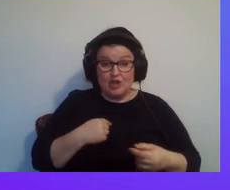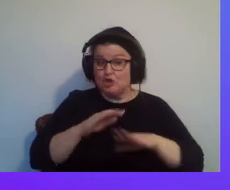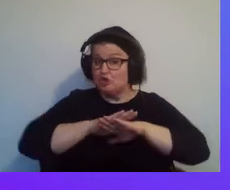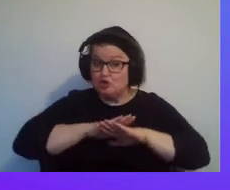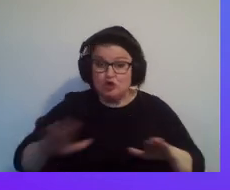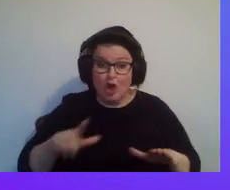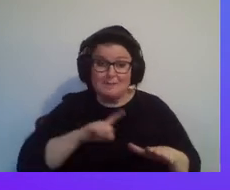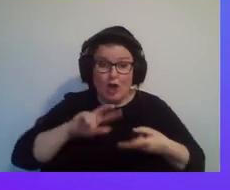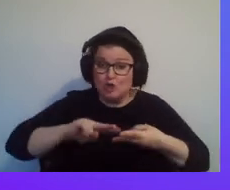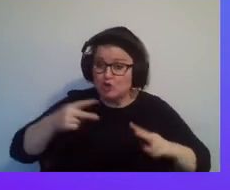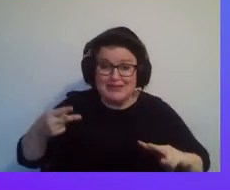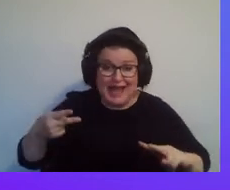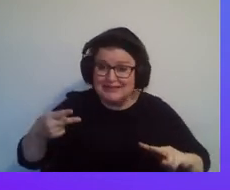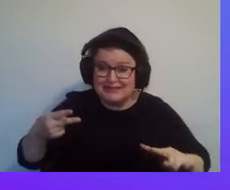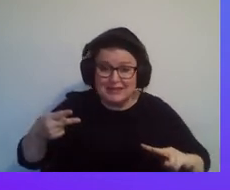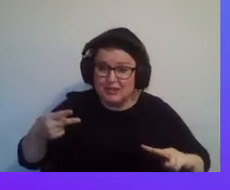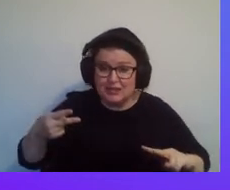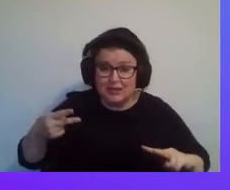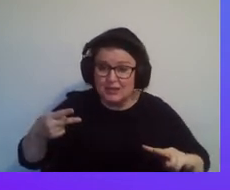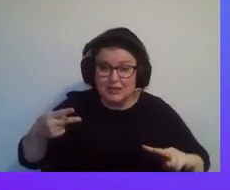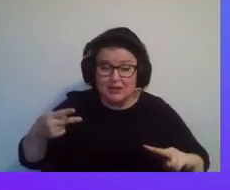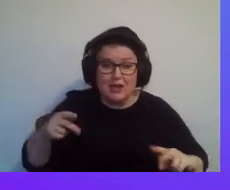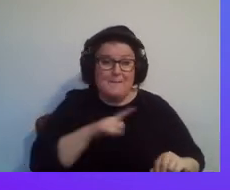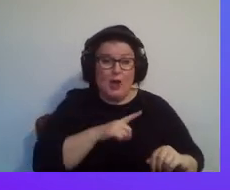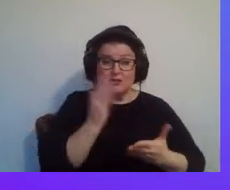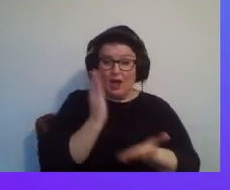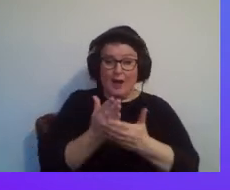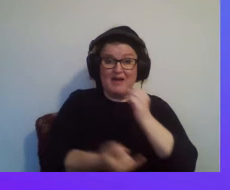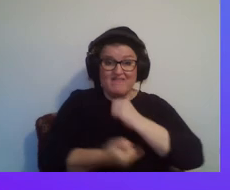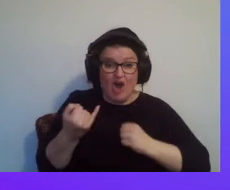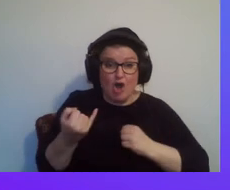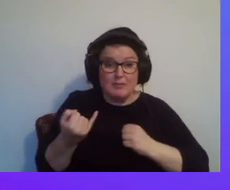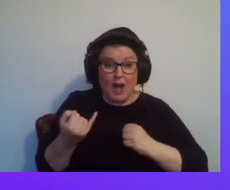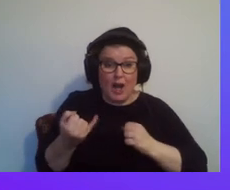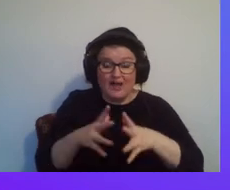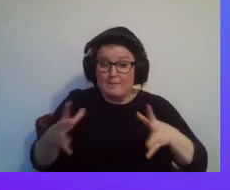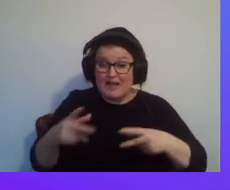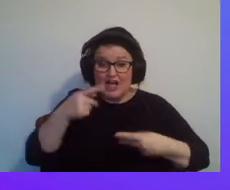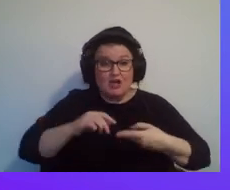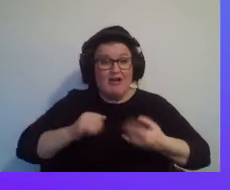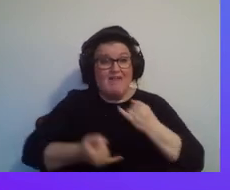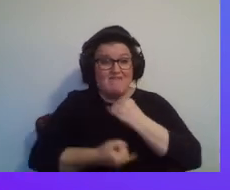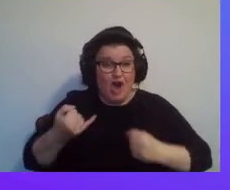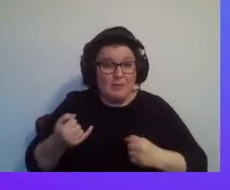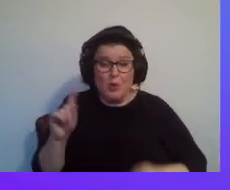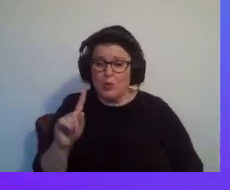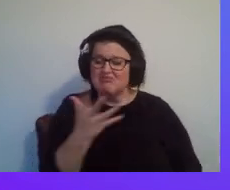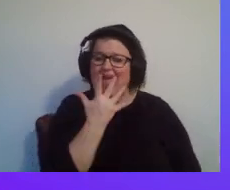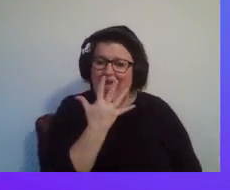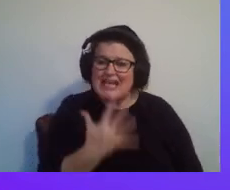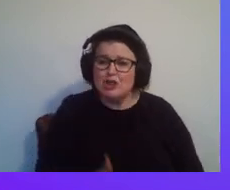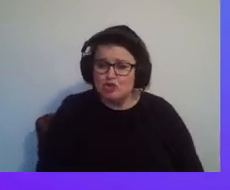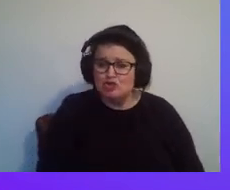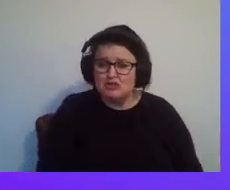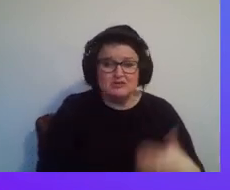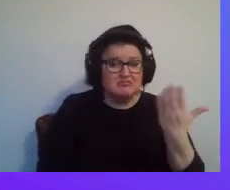genetics, that it is if you are vulnerable, and the biggest vulnerability is age. And but I think you're